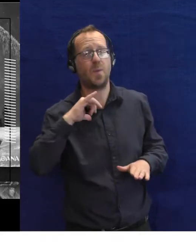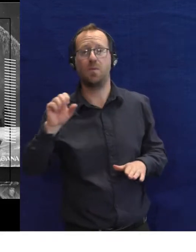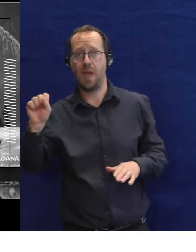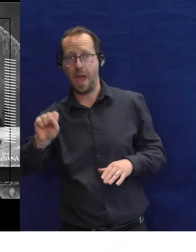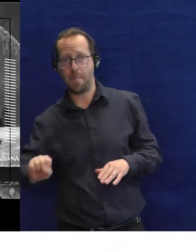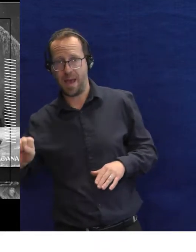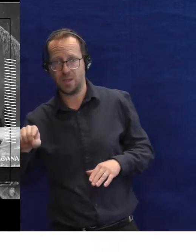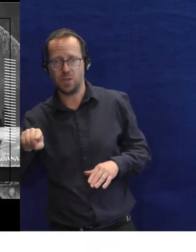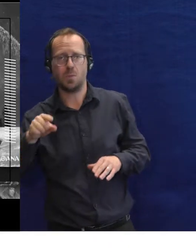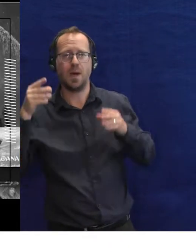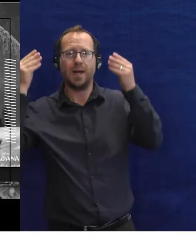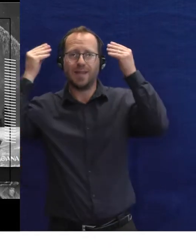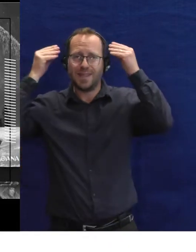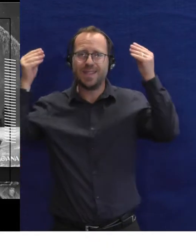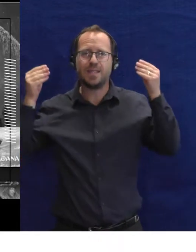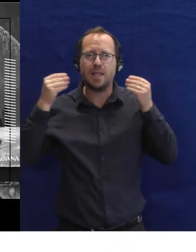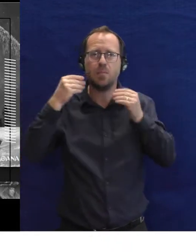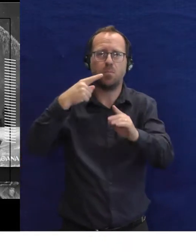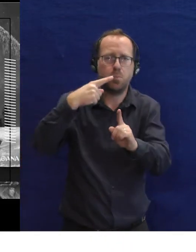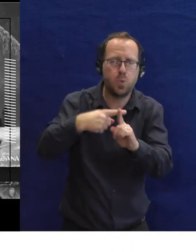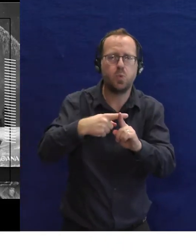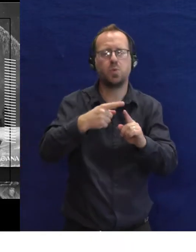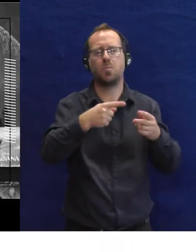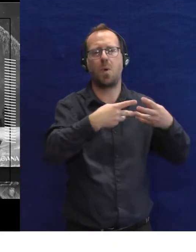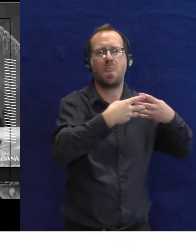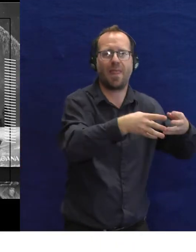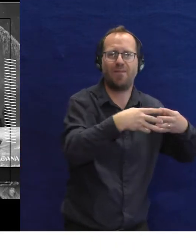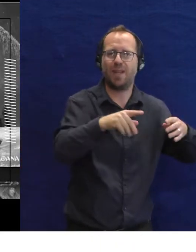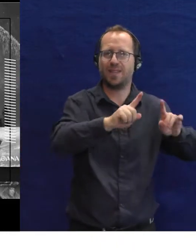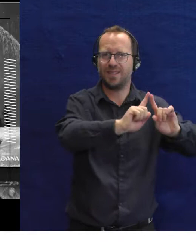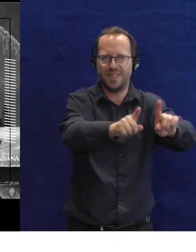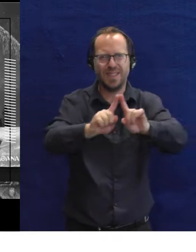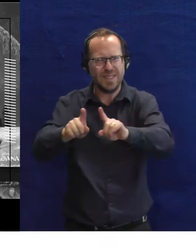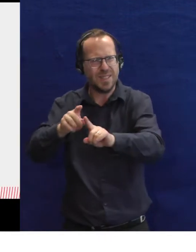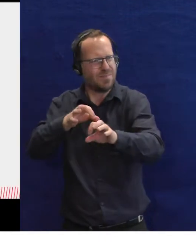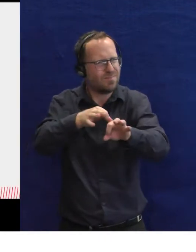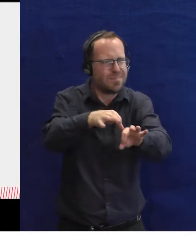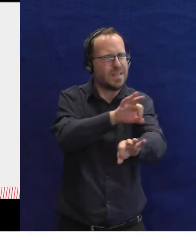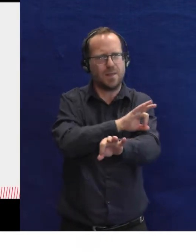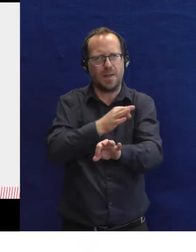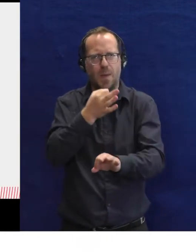how they are providing it, I can refer you to the presentation, which I'm gladly sharing with you later